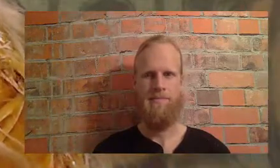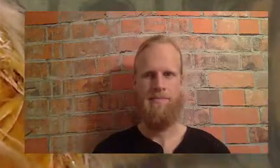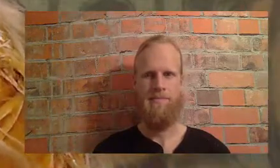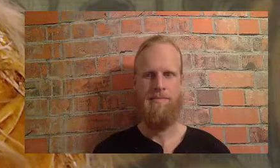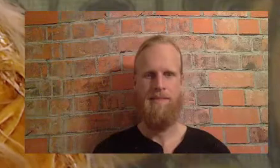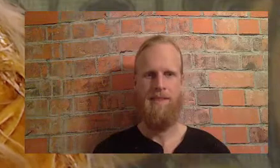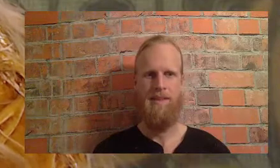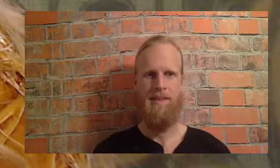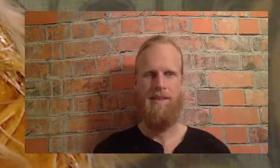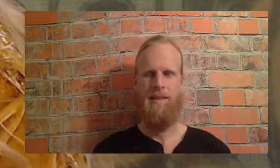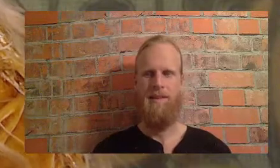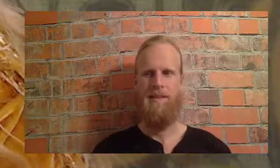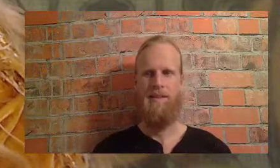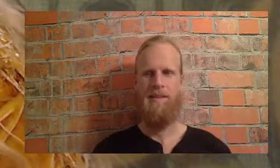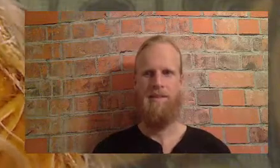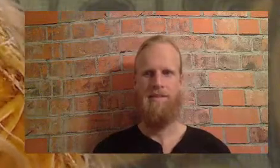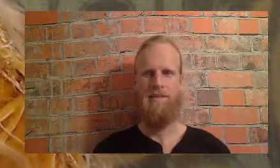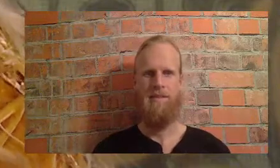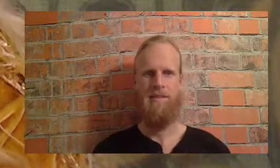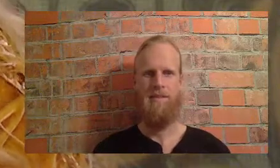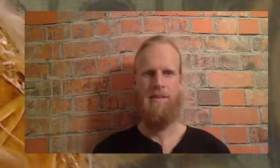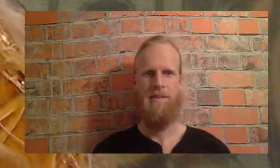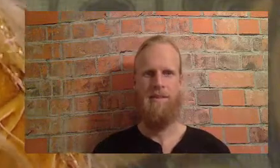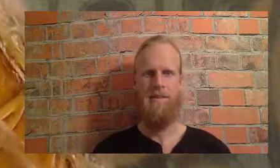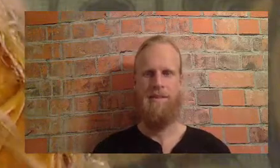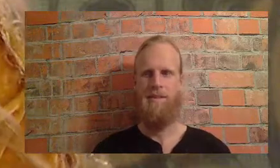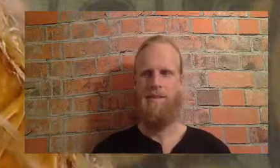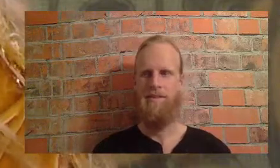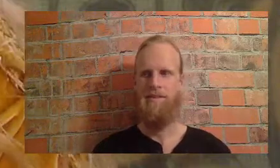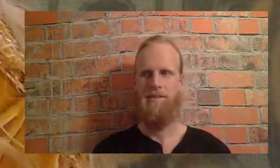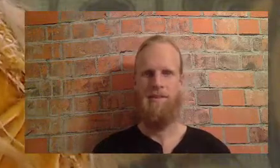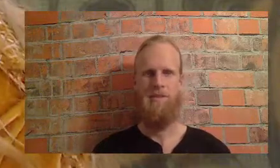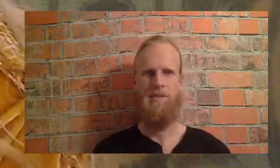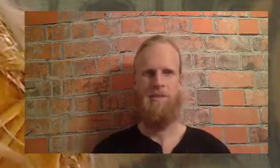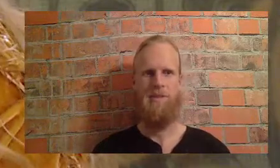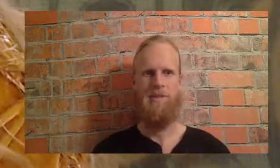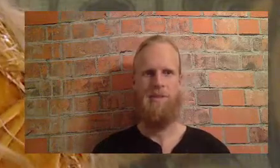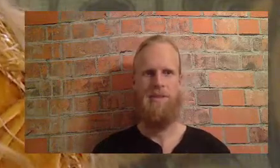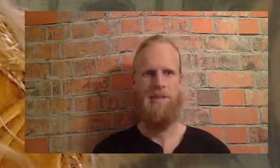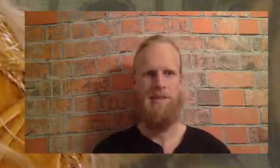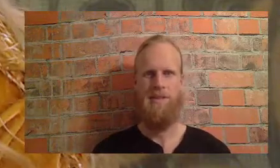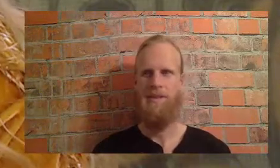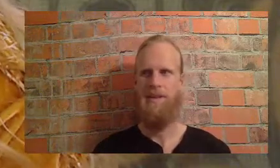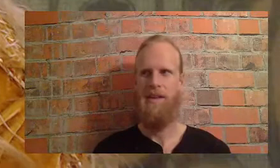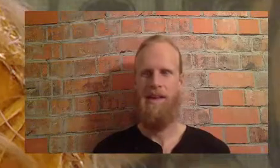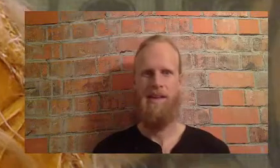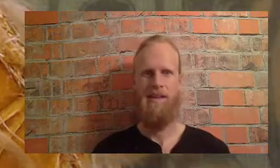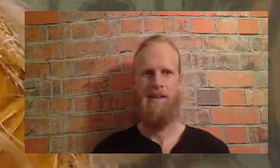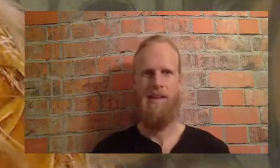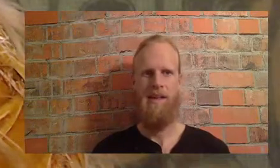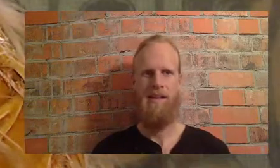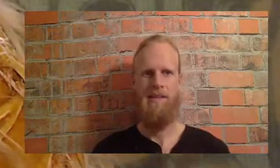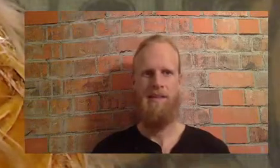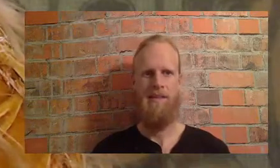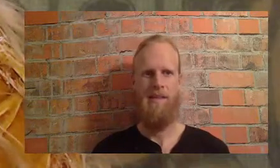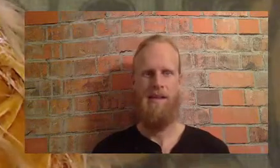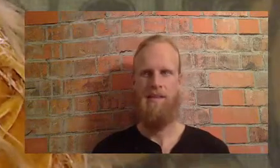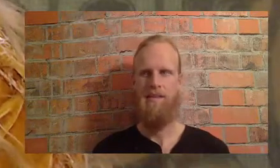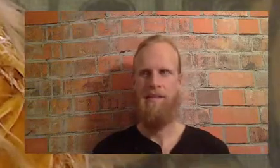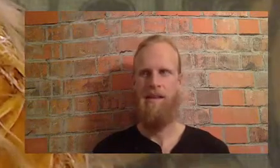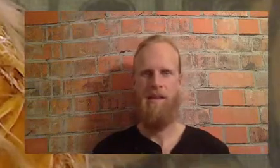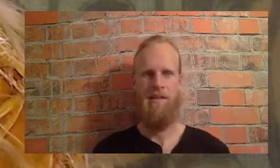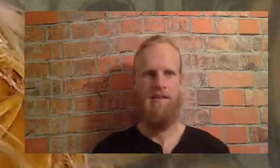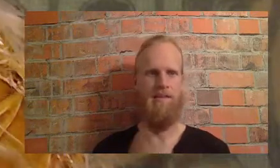the people that rely on you to feel better, be better, and do better. I want to thank you